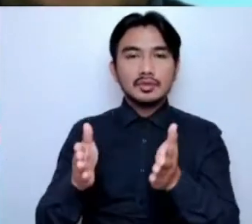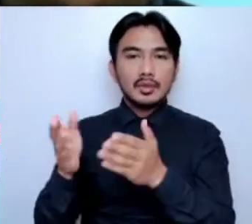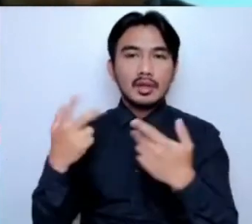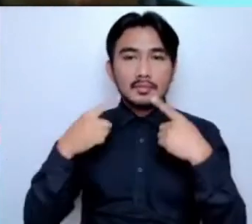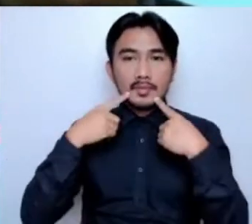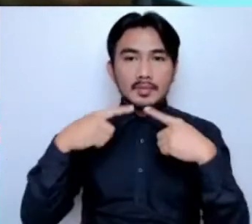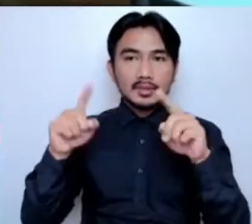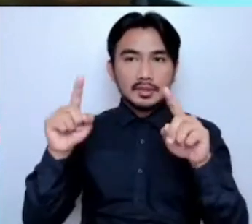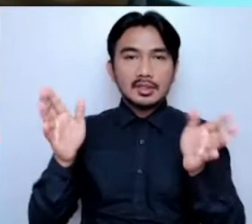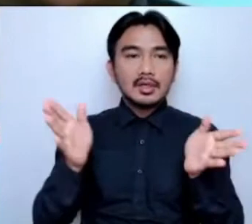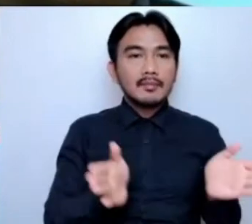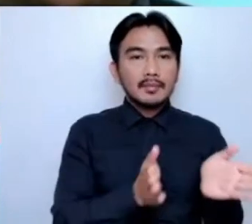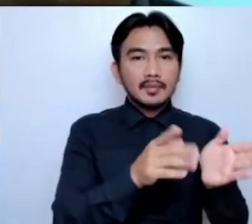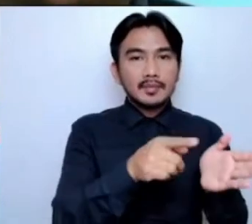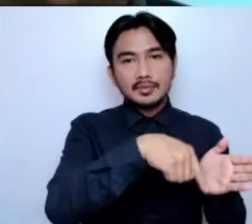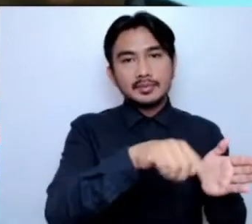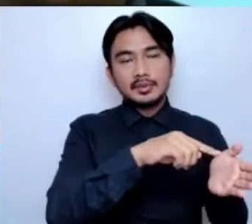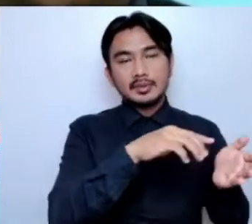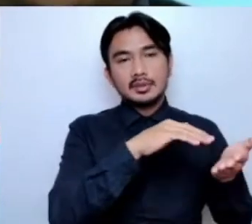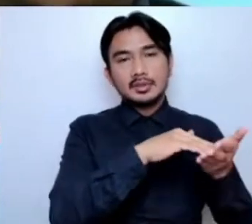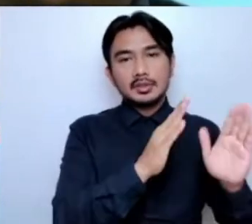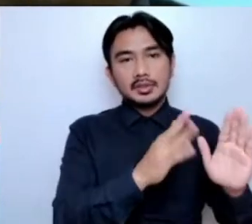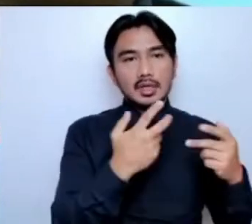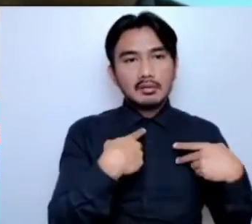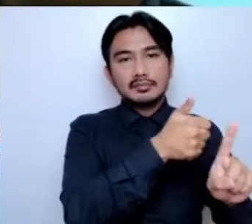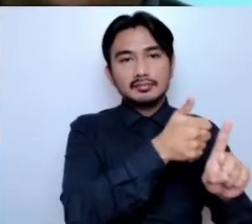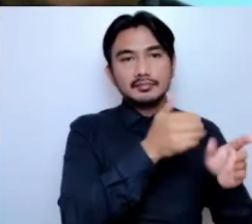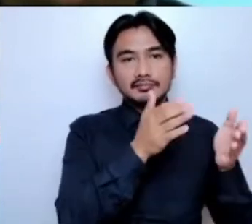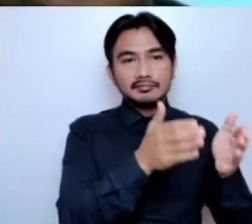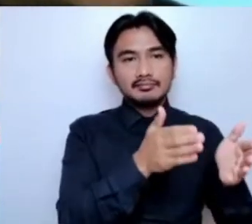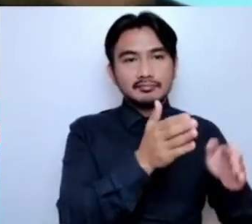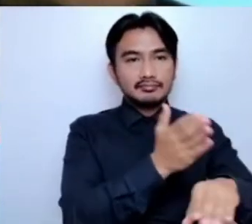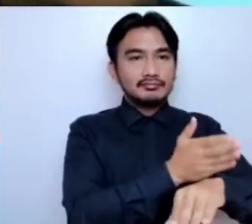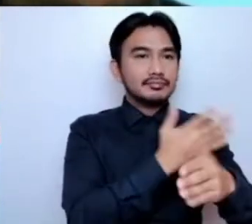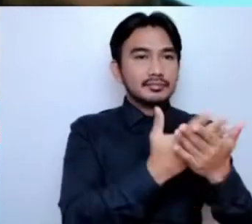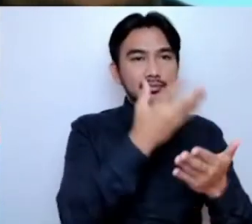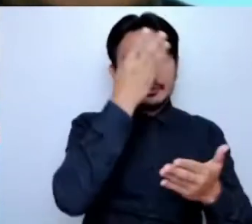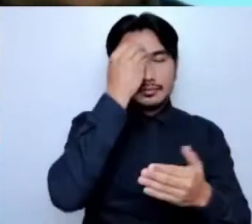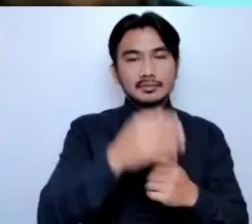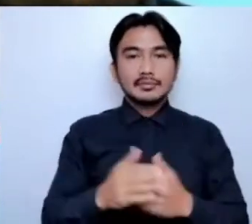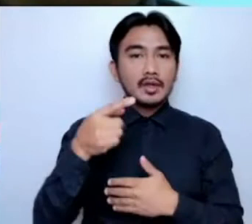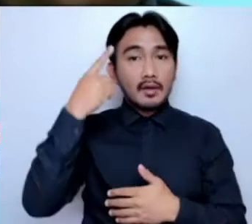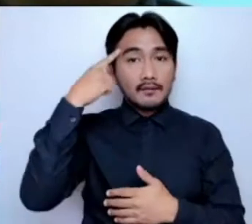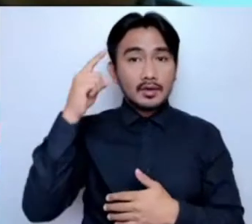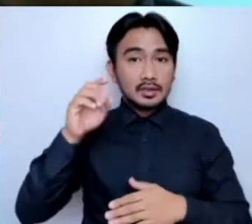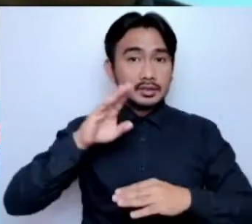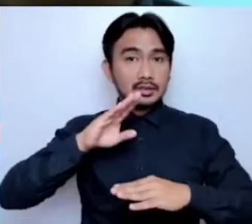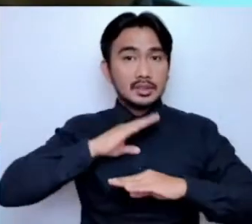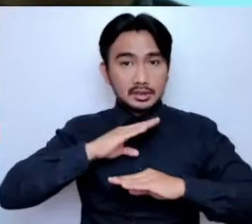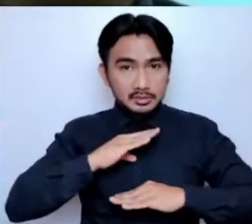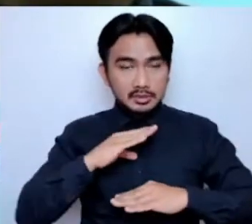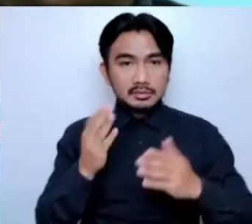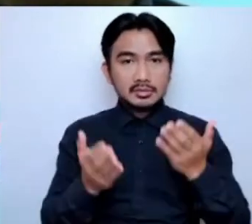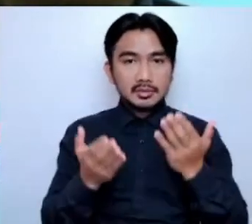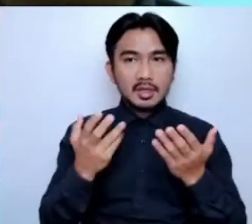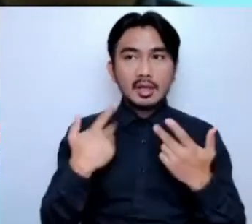our learners to monitor and evaluate their own learning. For satisfactory, at least modeling and